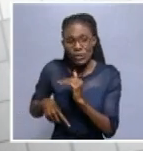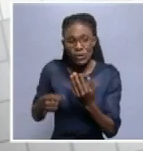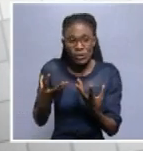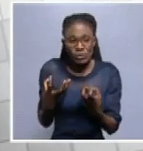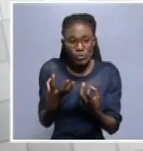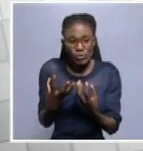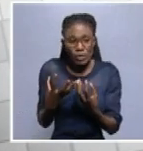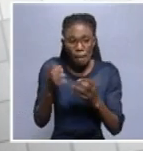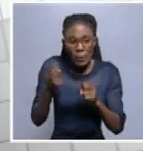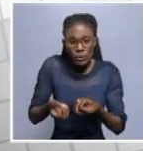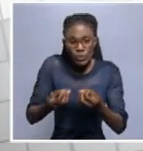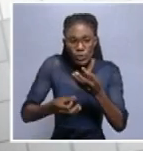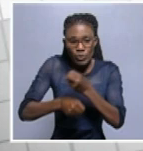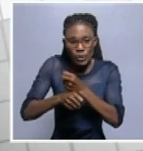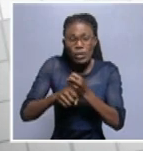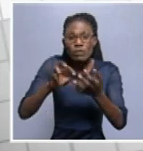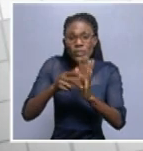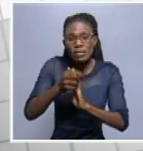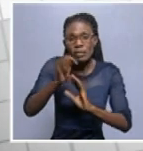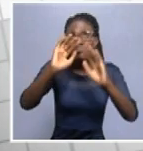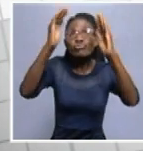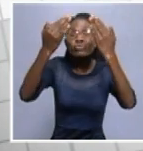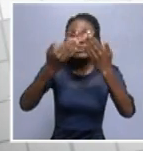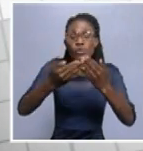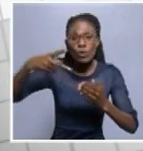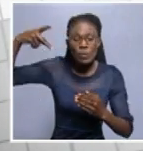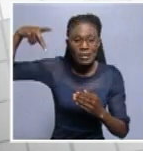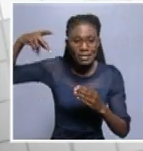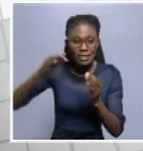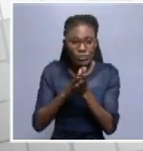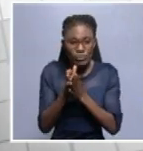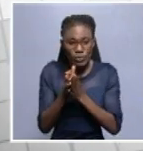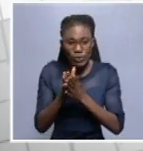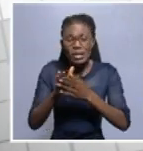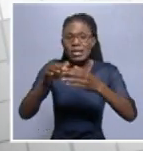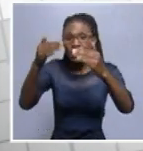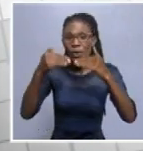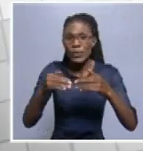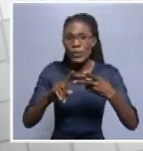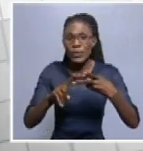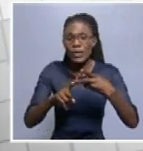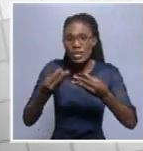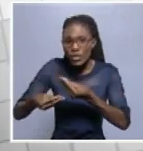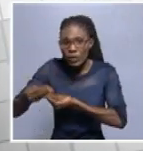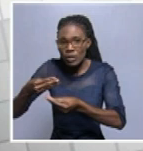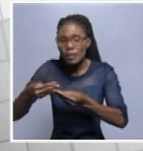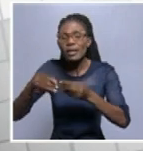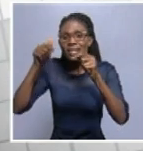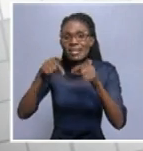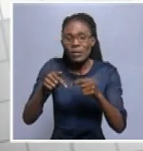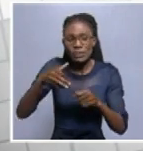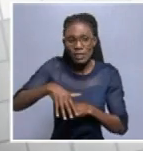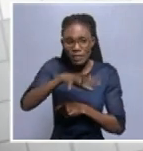support. That is the geopolitical interest. Economic interest, Africa has an abundance of